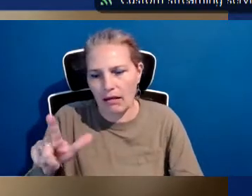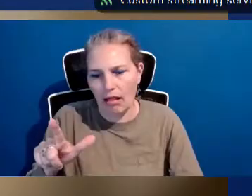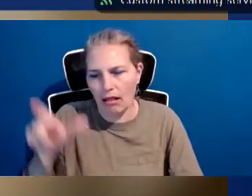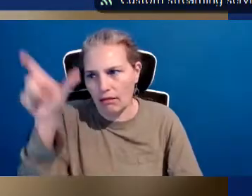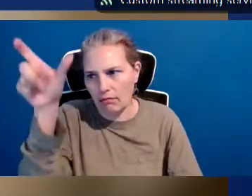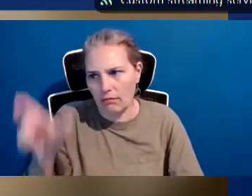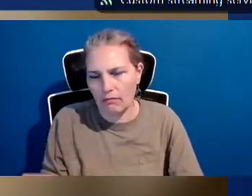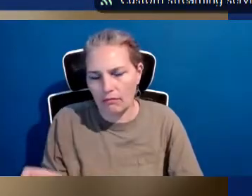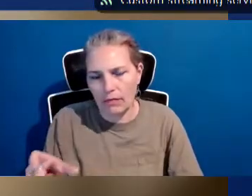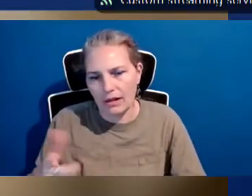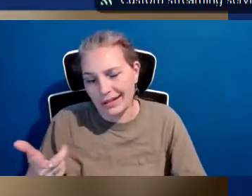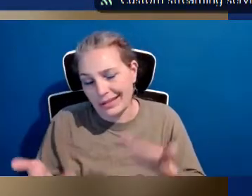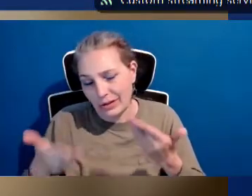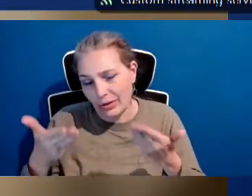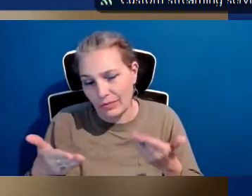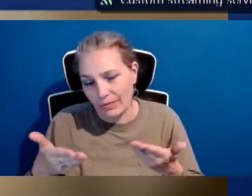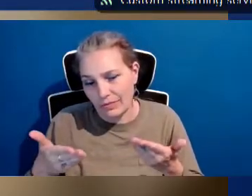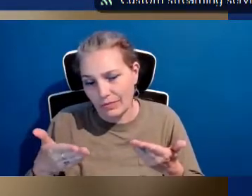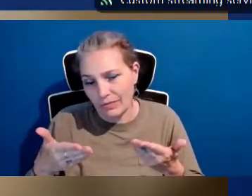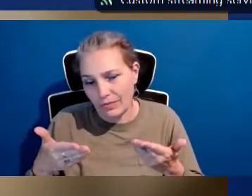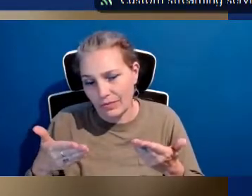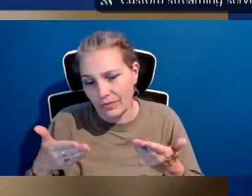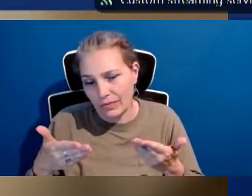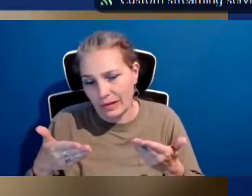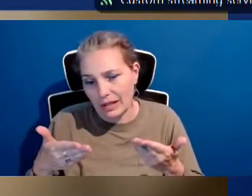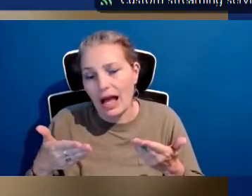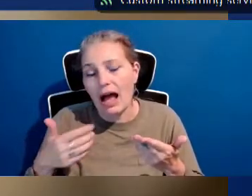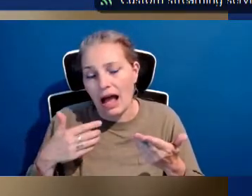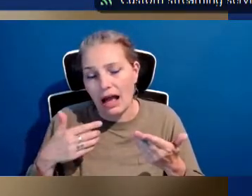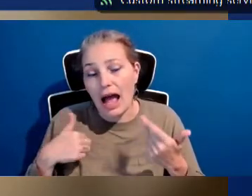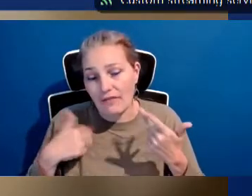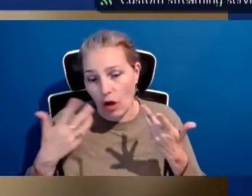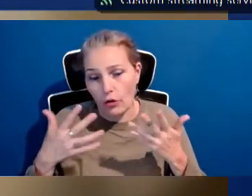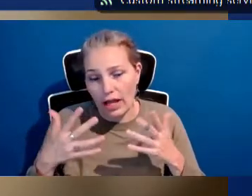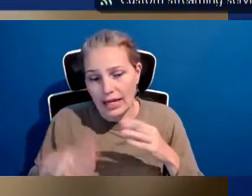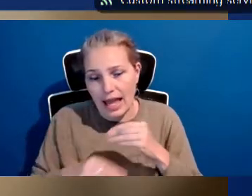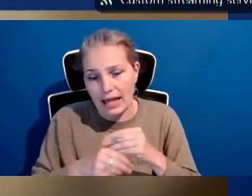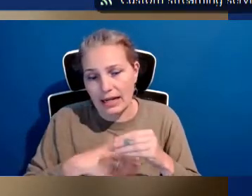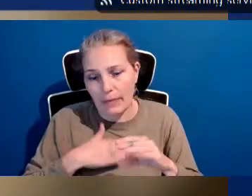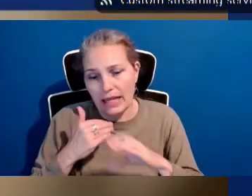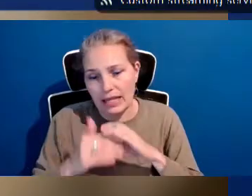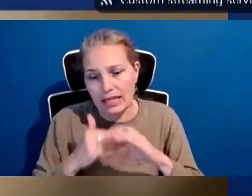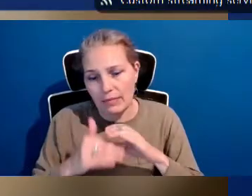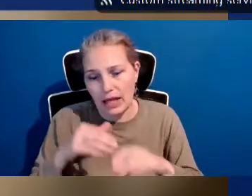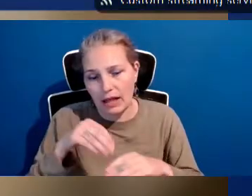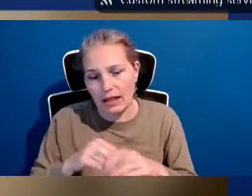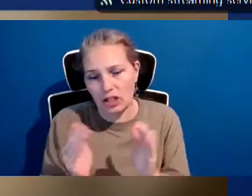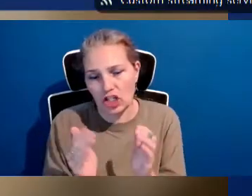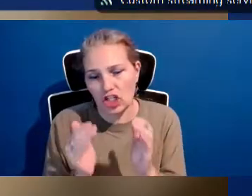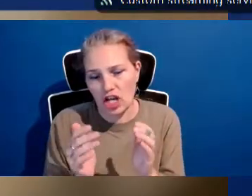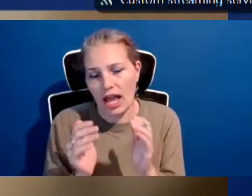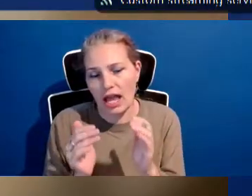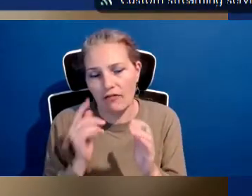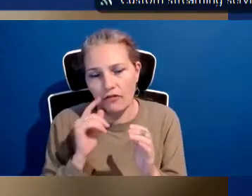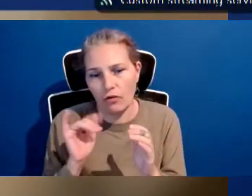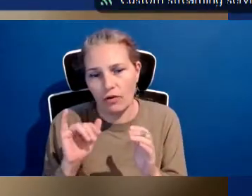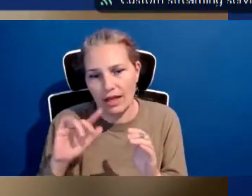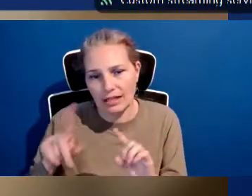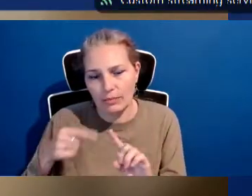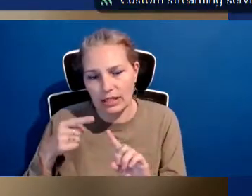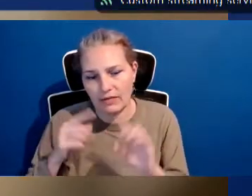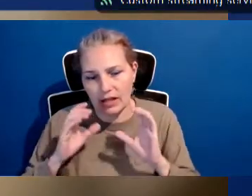And probably the best thing to do, and I put my email in the chat for that particular customer